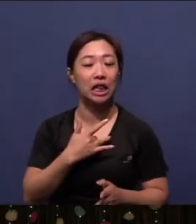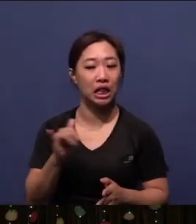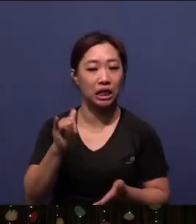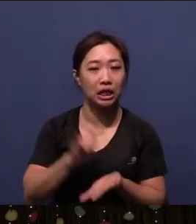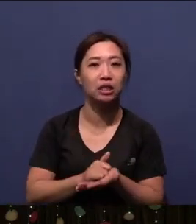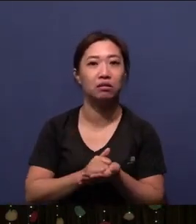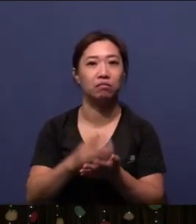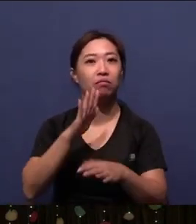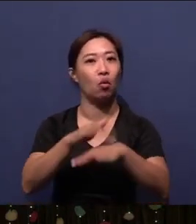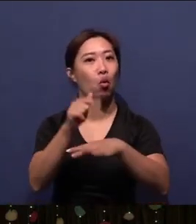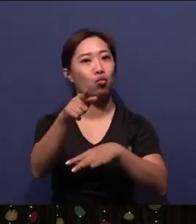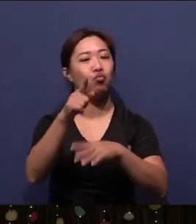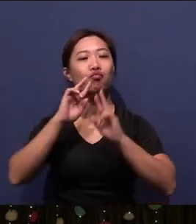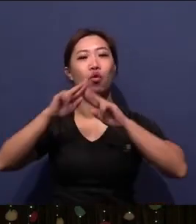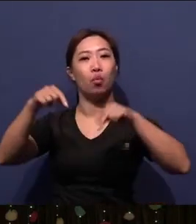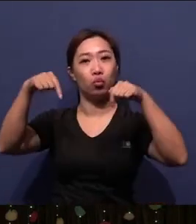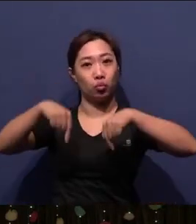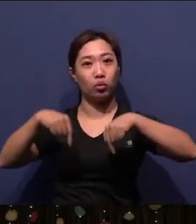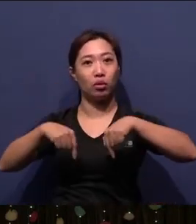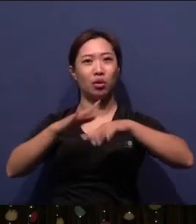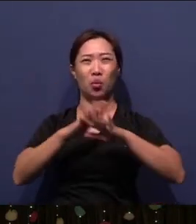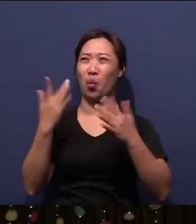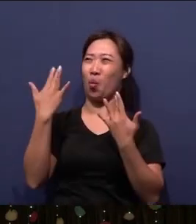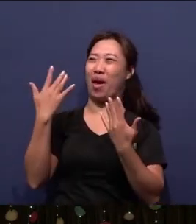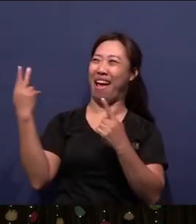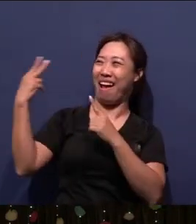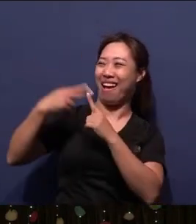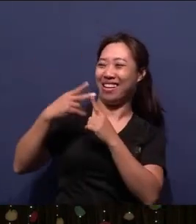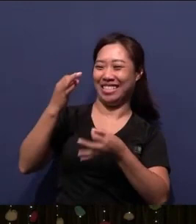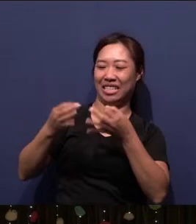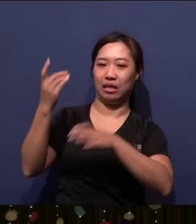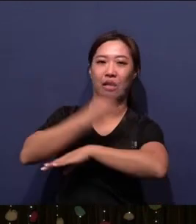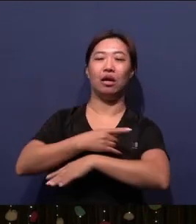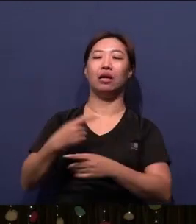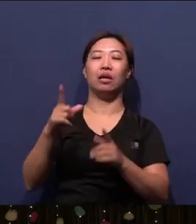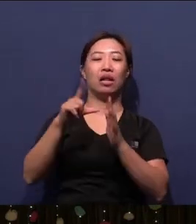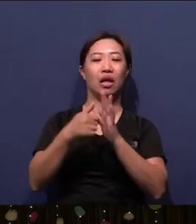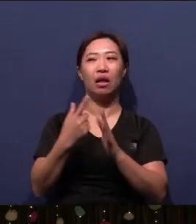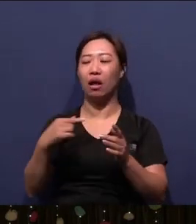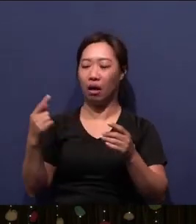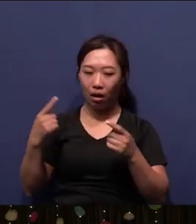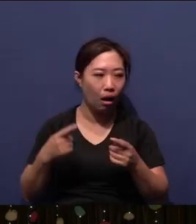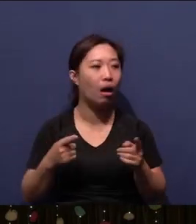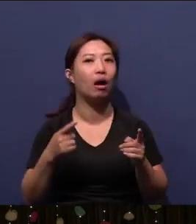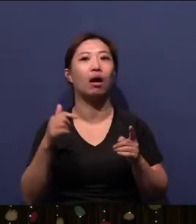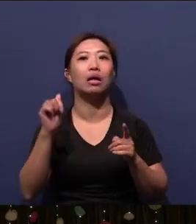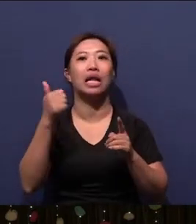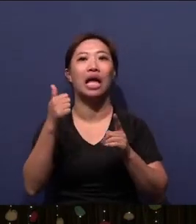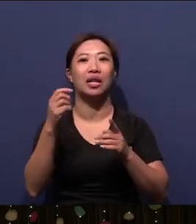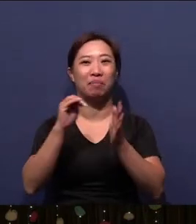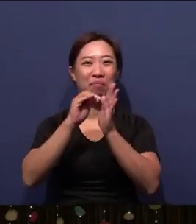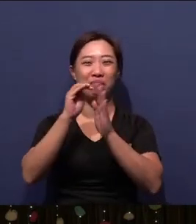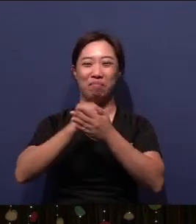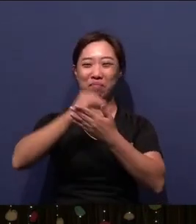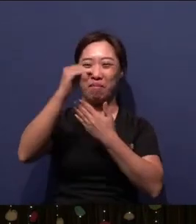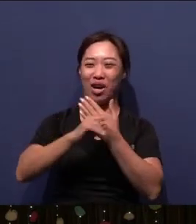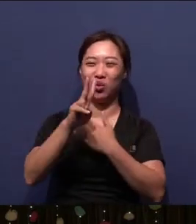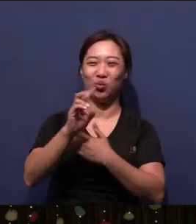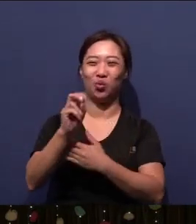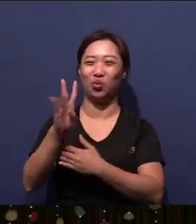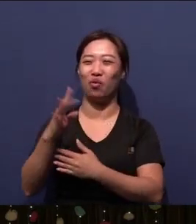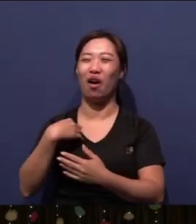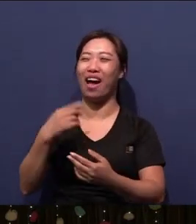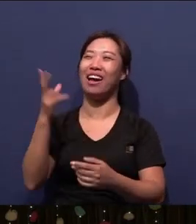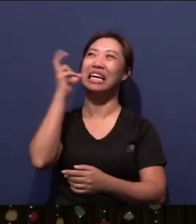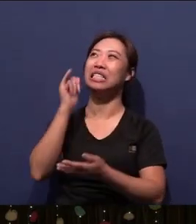today and not wait. You don't want to wait until Judgment Day, then you think back and you realize, on 10th of March 2024, I heard this message and I